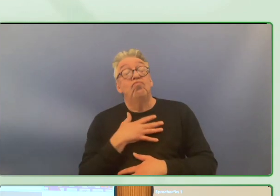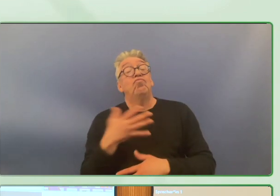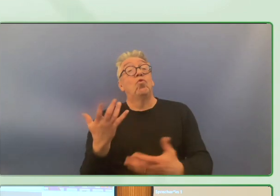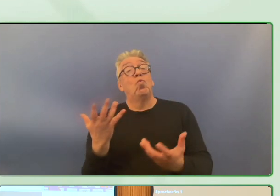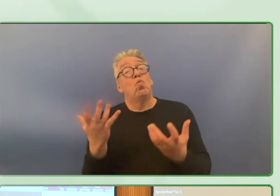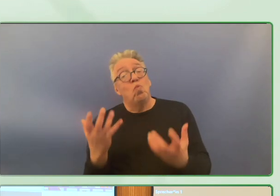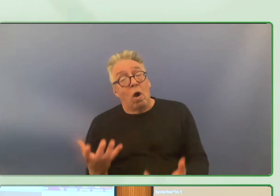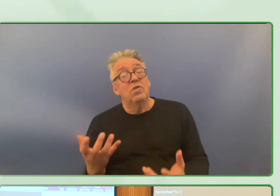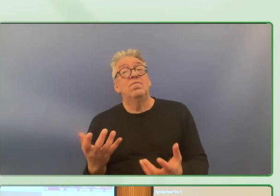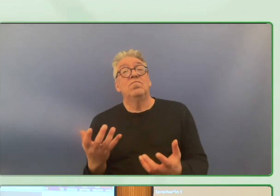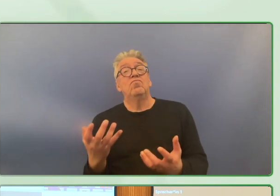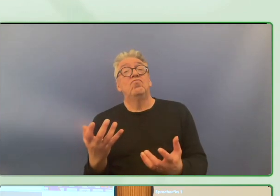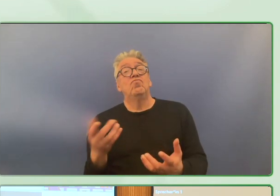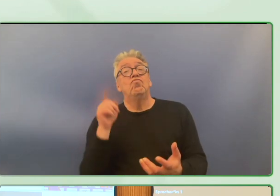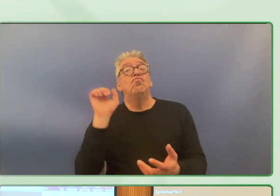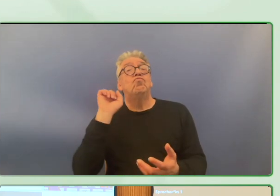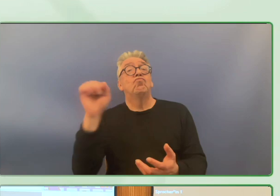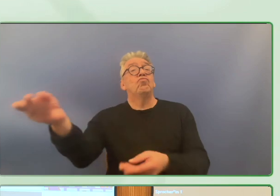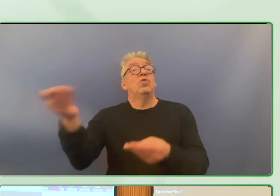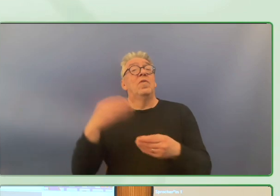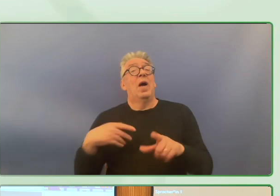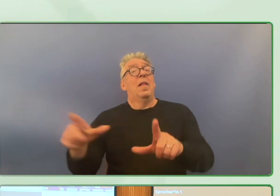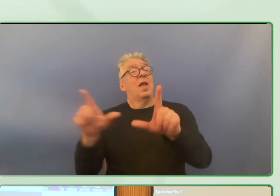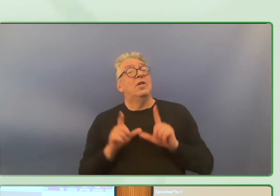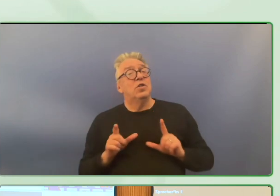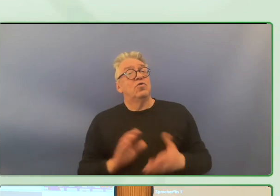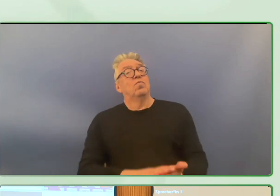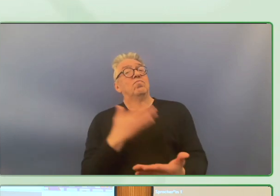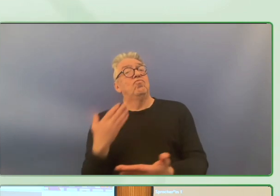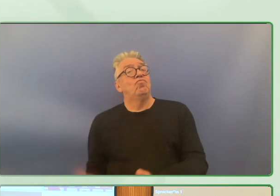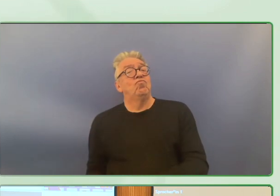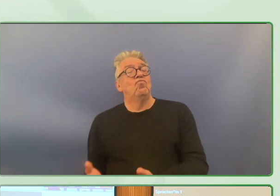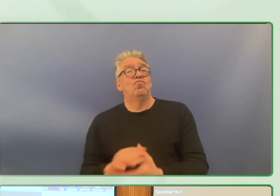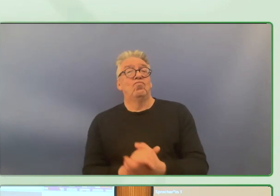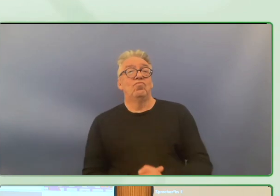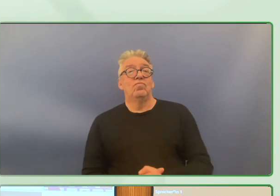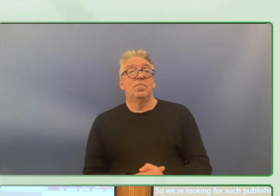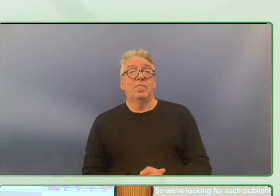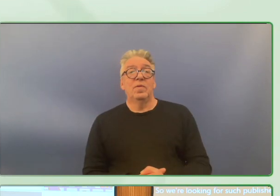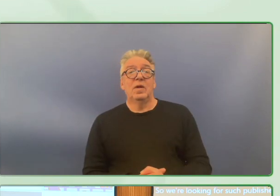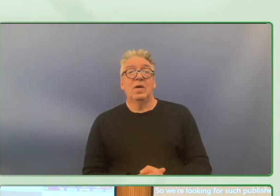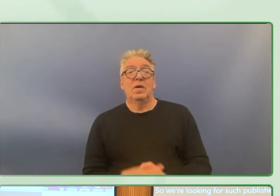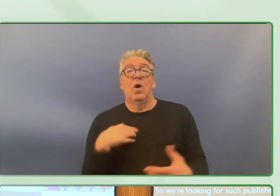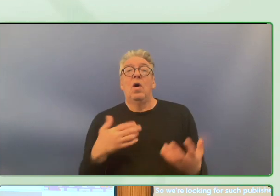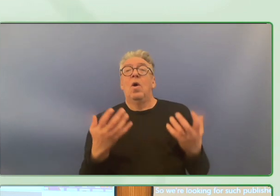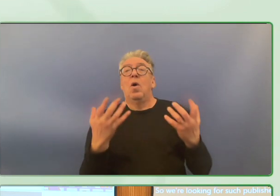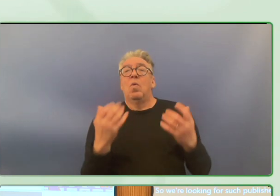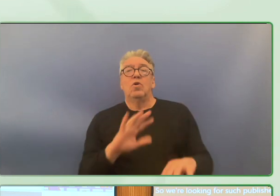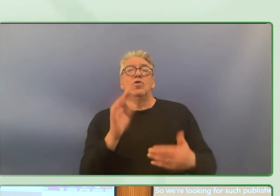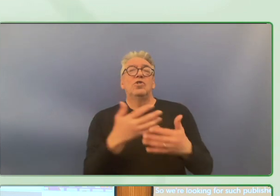And we're also looking to build scalable AI solutions to support sign language across Africa.